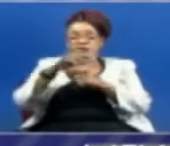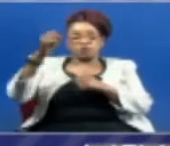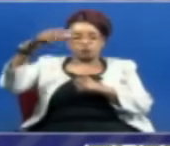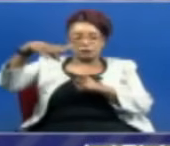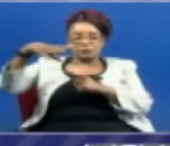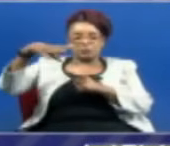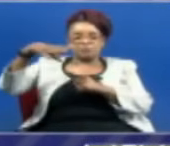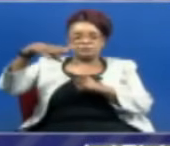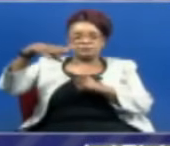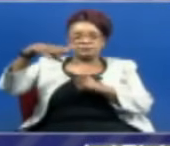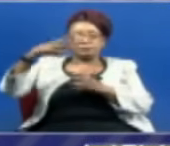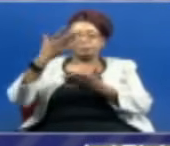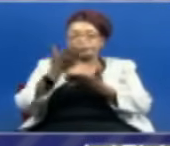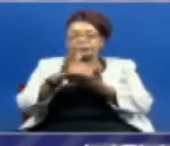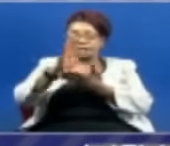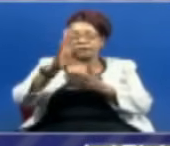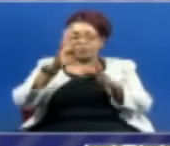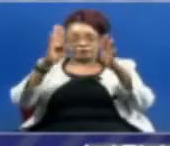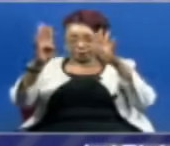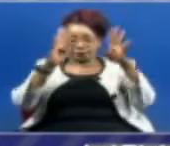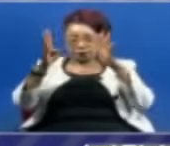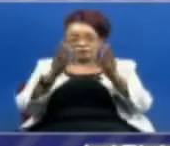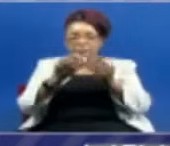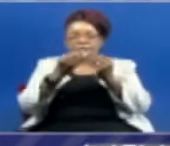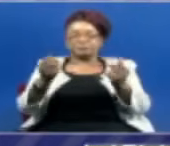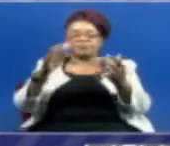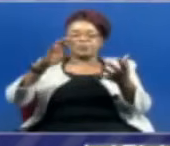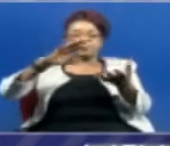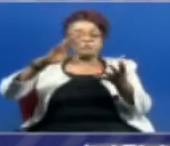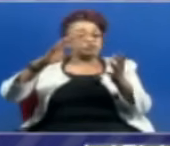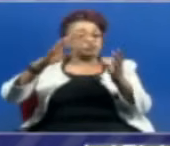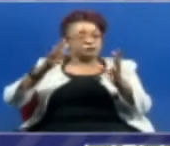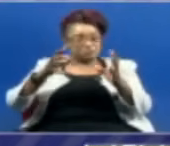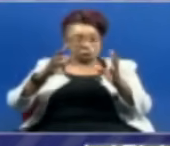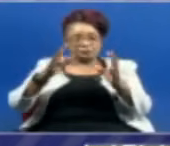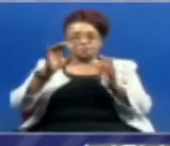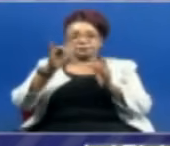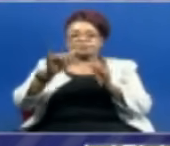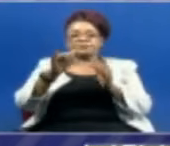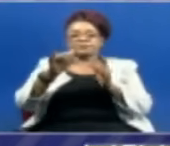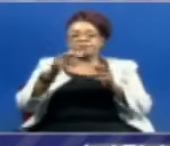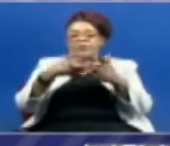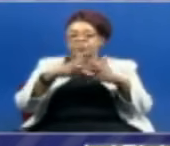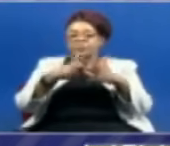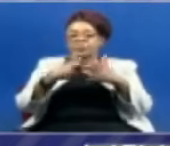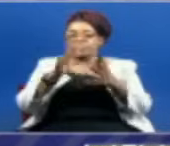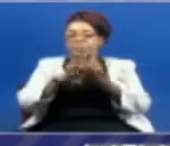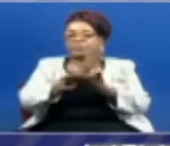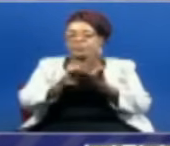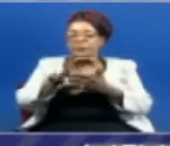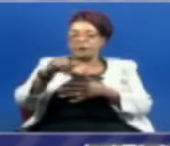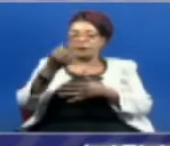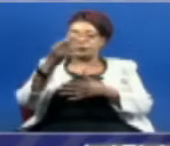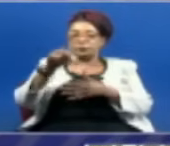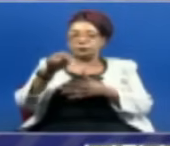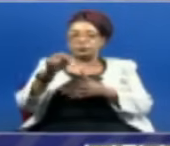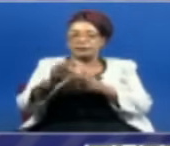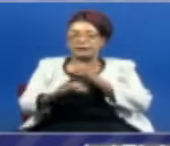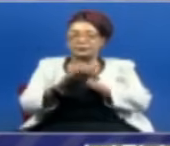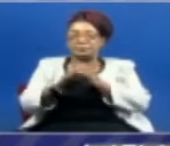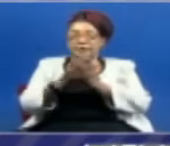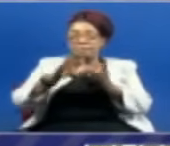solar energy, is part of their initiative to mitigate climate change. The Automotive Engineering Head of Department, John Chomba, tells us more about the